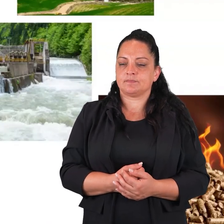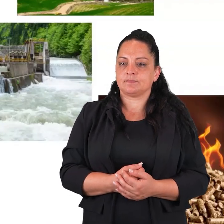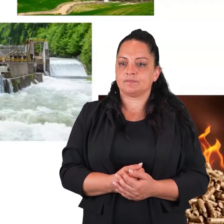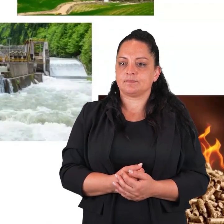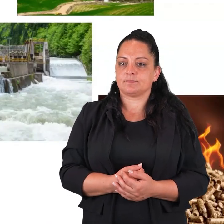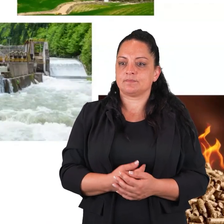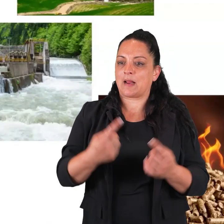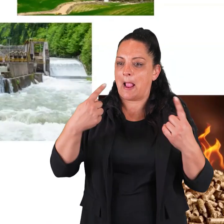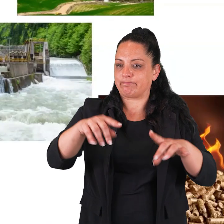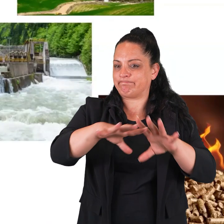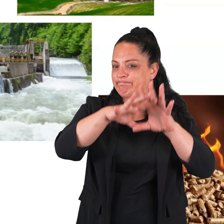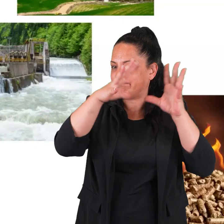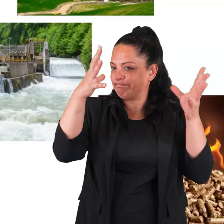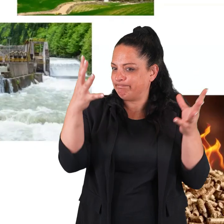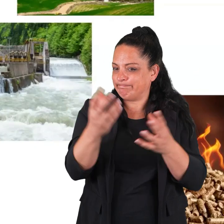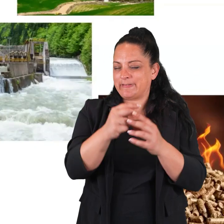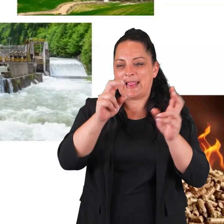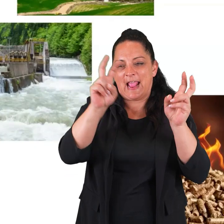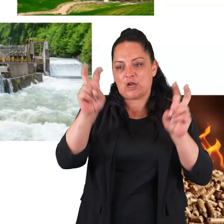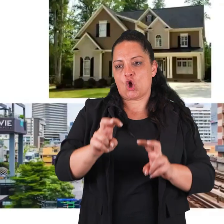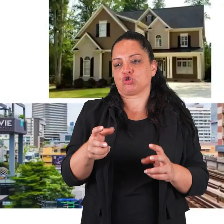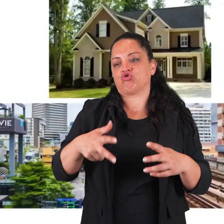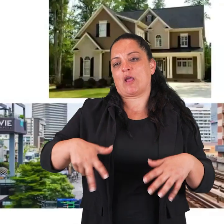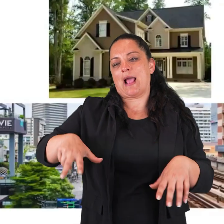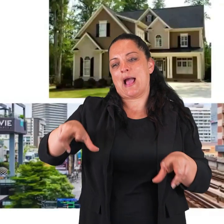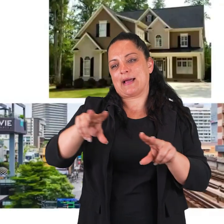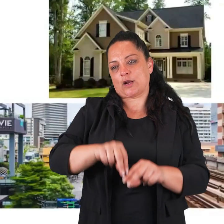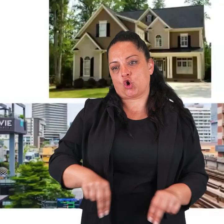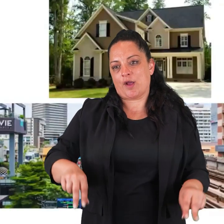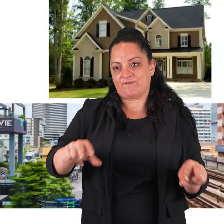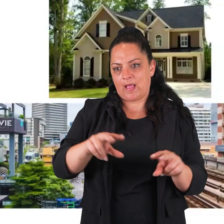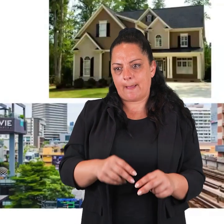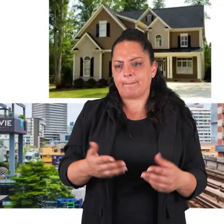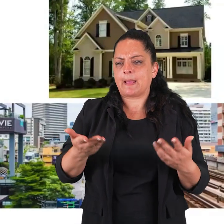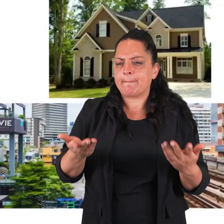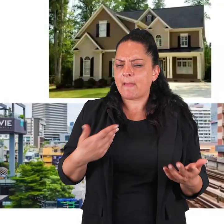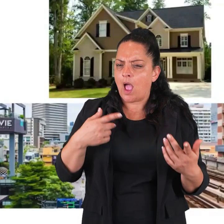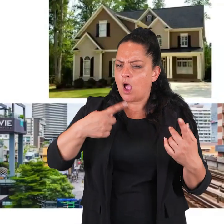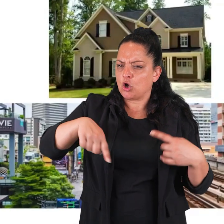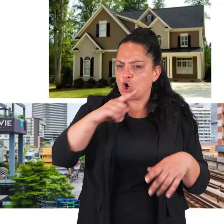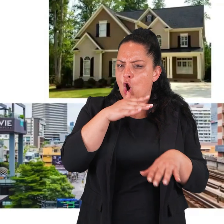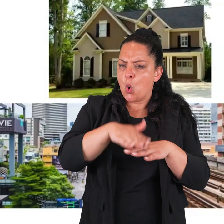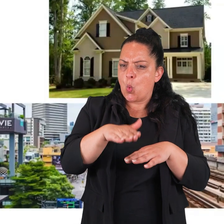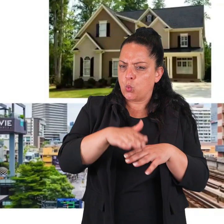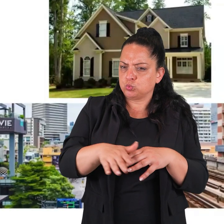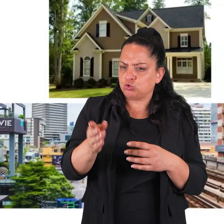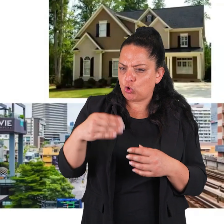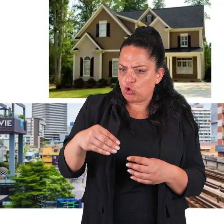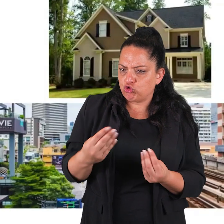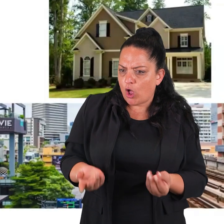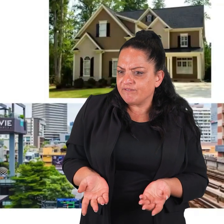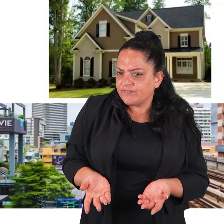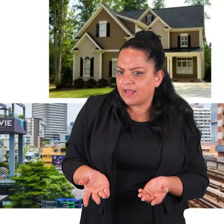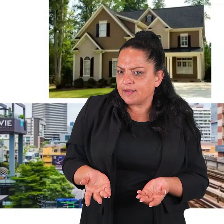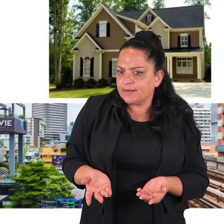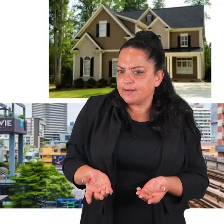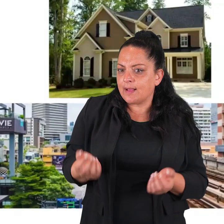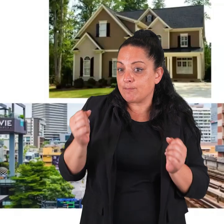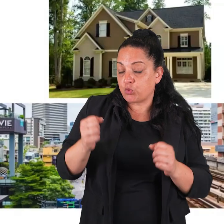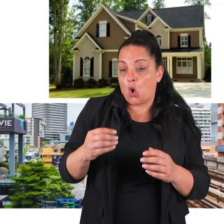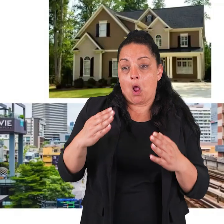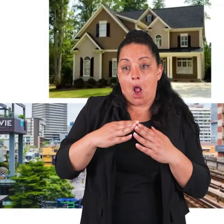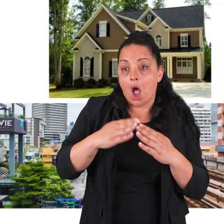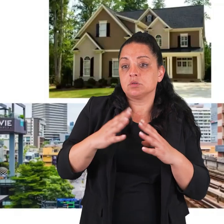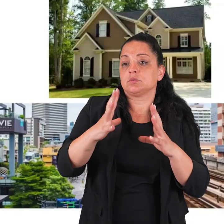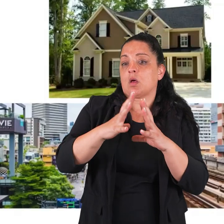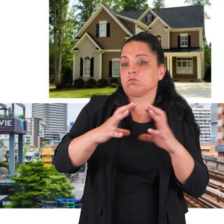Okay, these are the renewable energy sources, but where can we use them? We can use them in buildings and homes, for example,